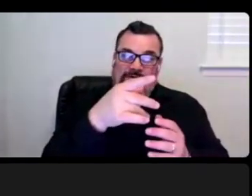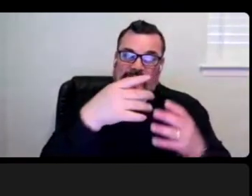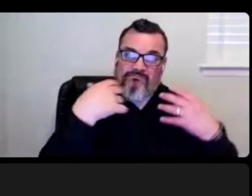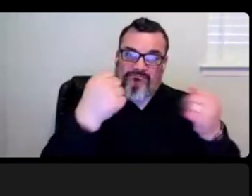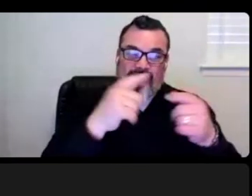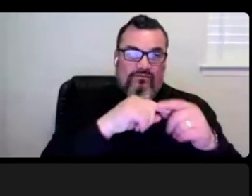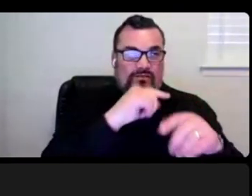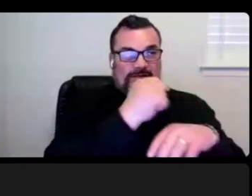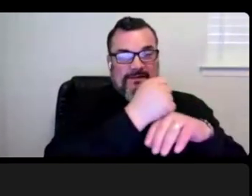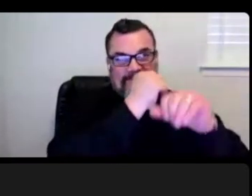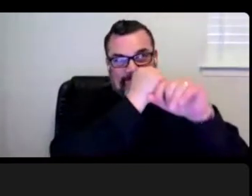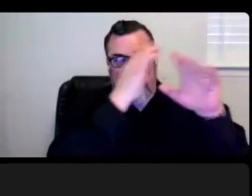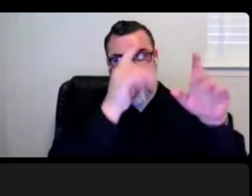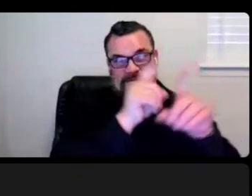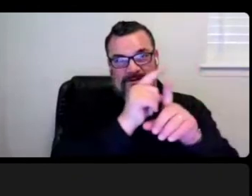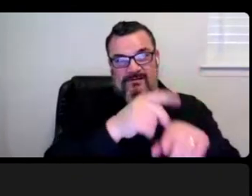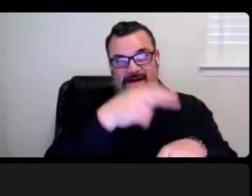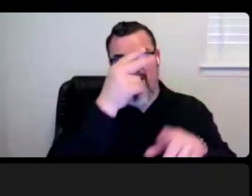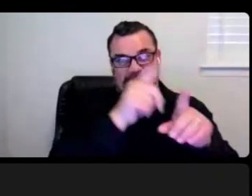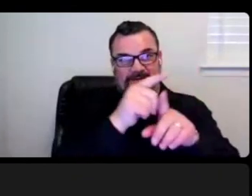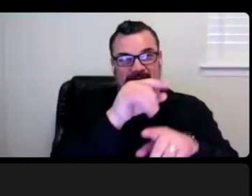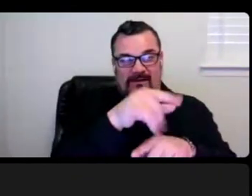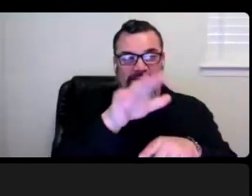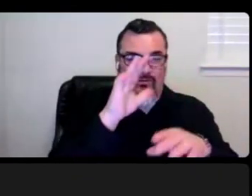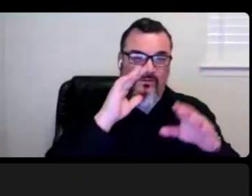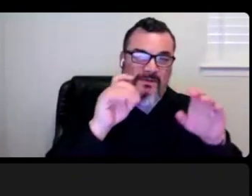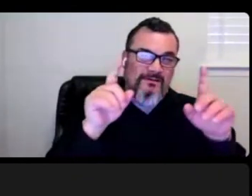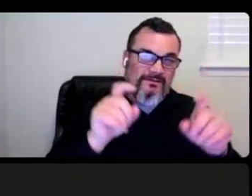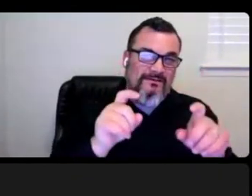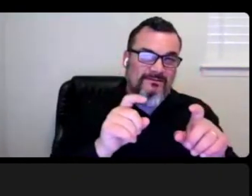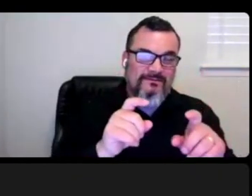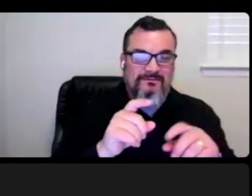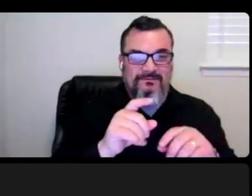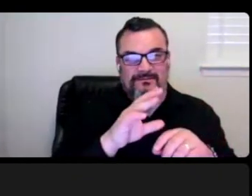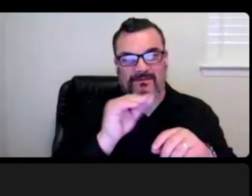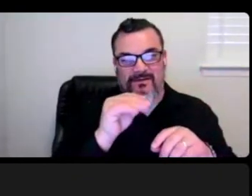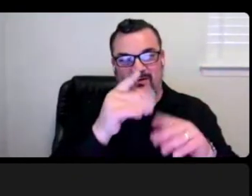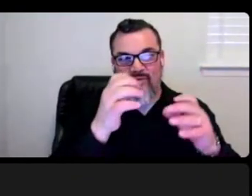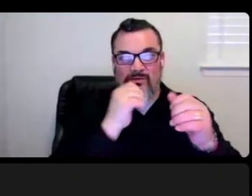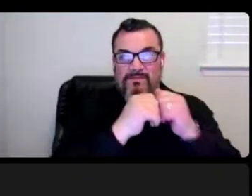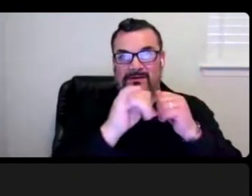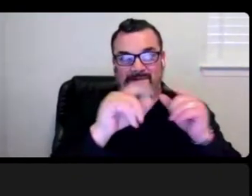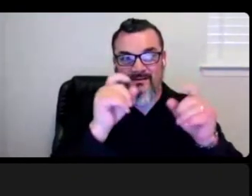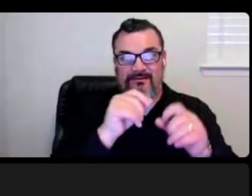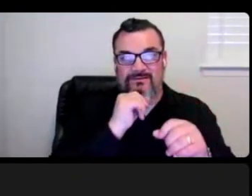set a vision as high as this, you will be tested in it. And